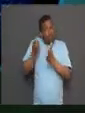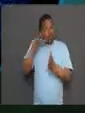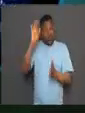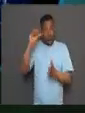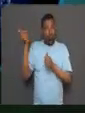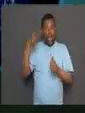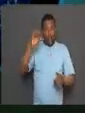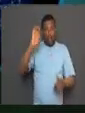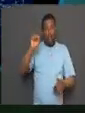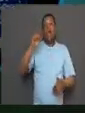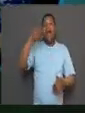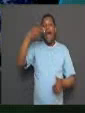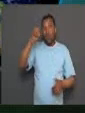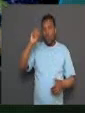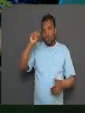hydrogen,